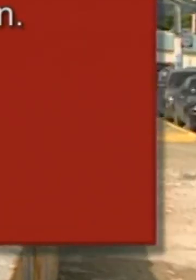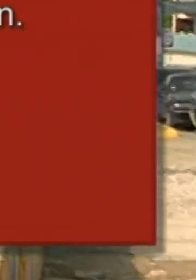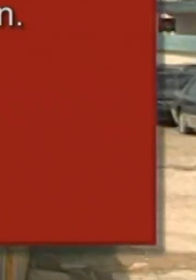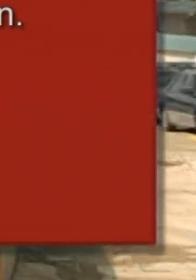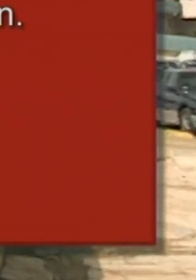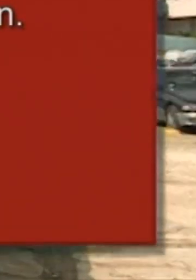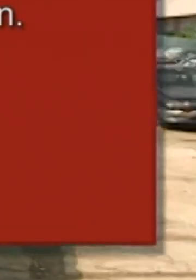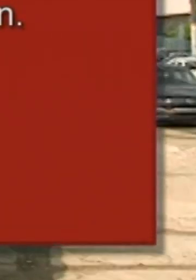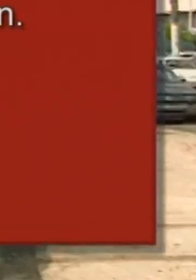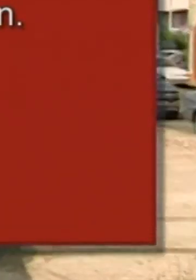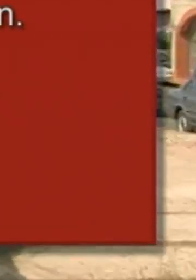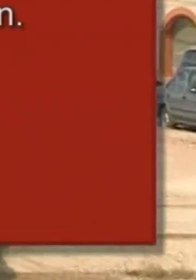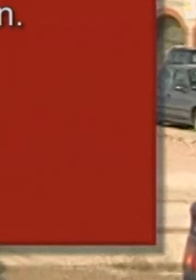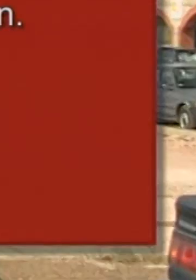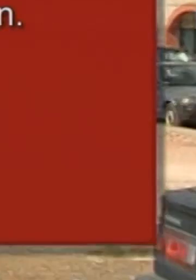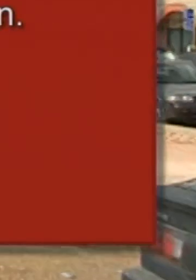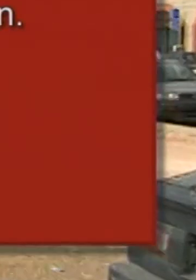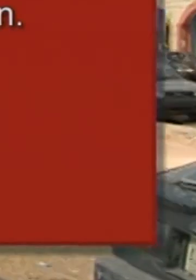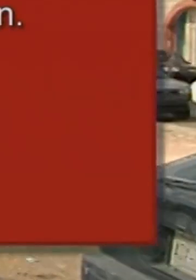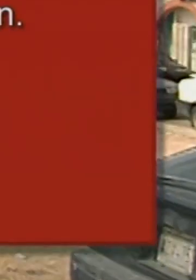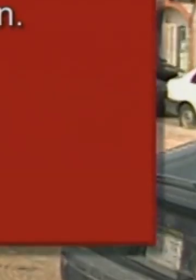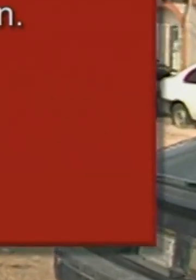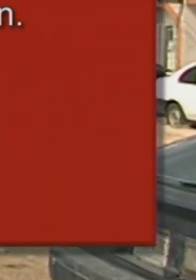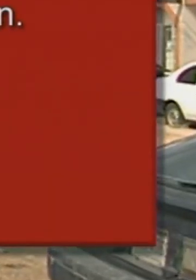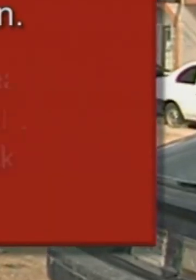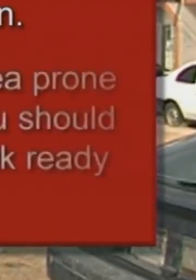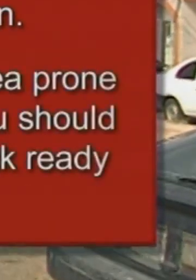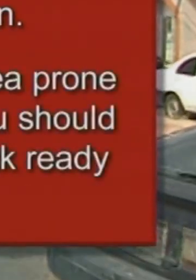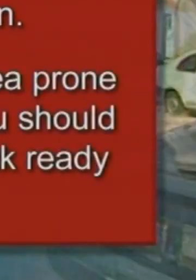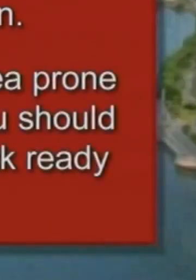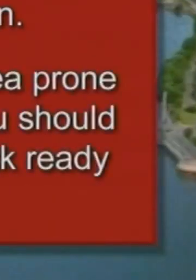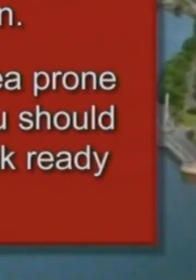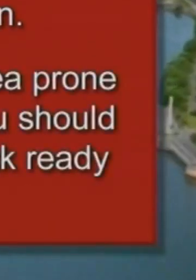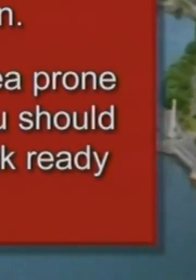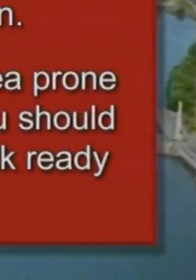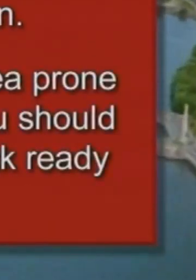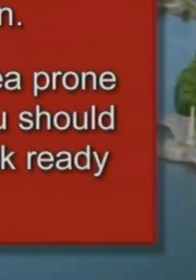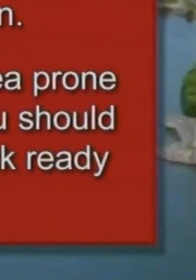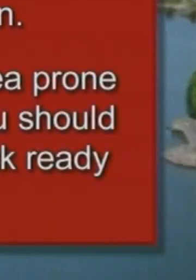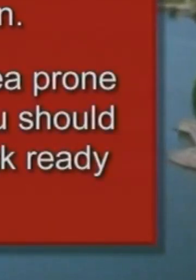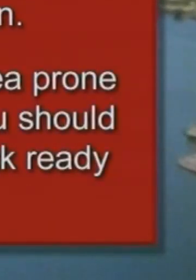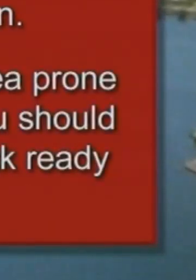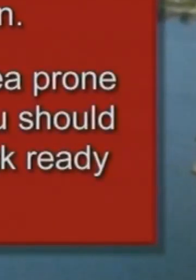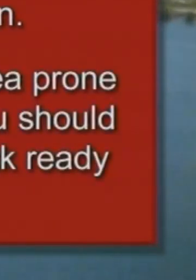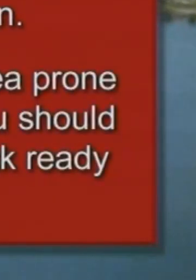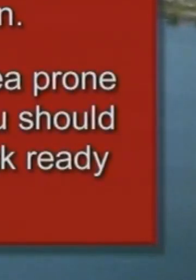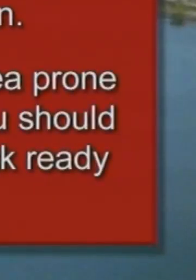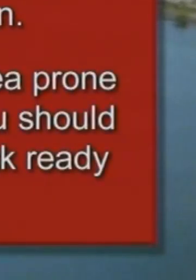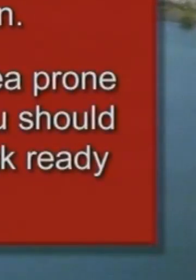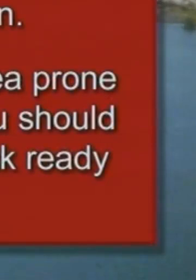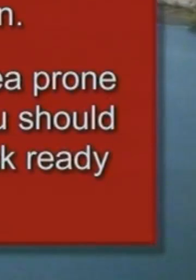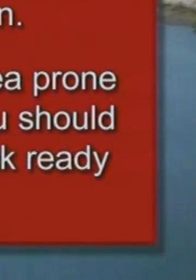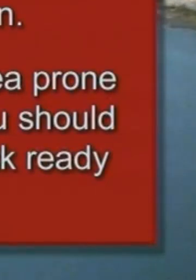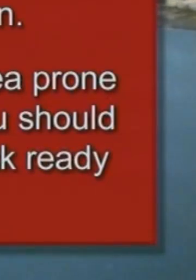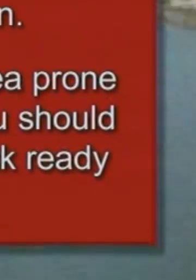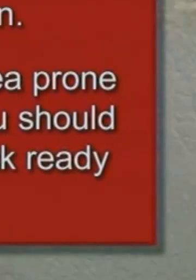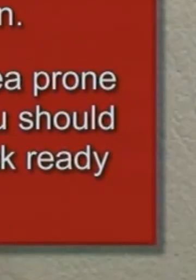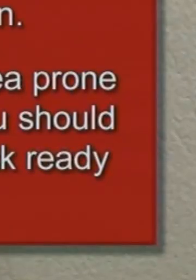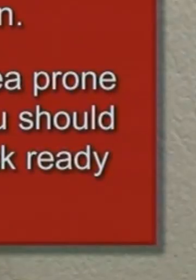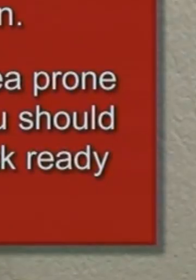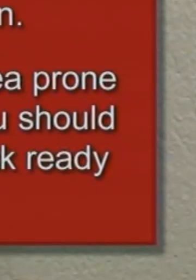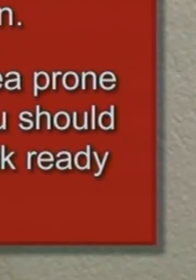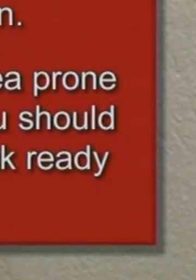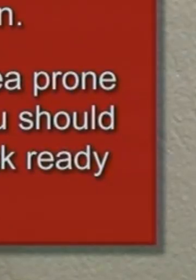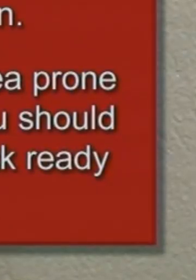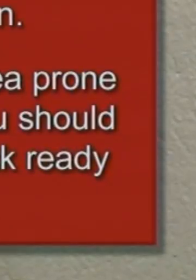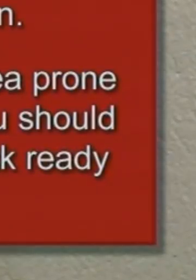low-lying coastal zone, you must have a tsunami response plan. If you live or work in an area prone to damages by a tsunami,